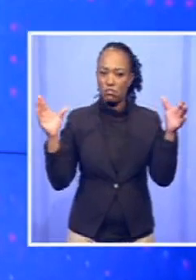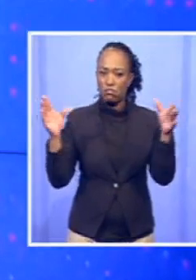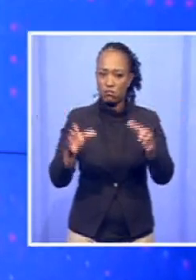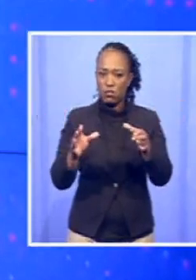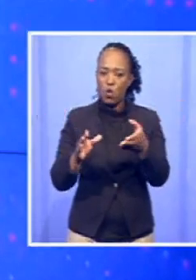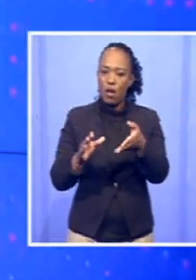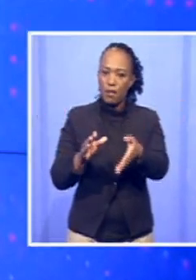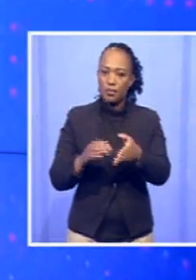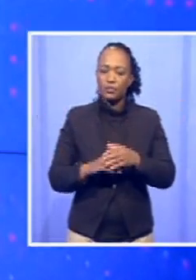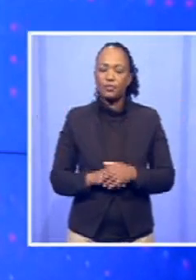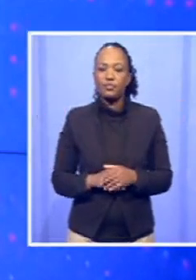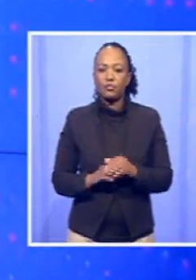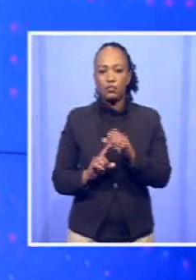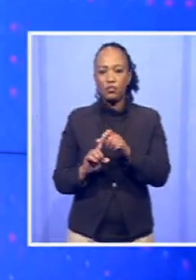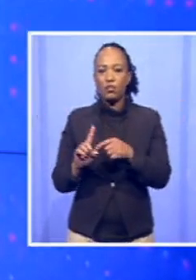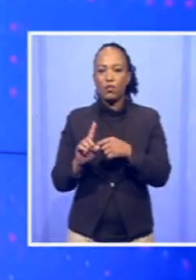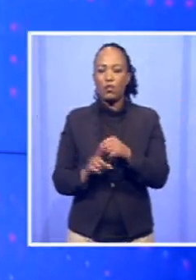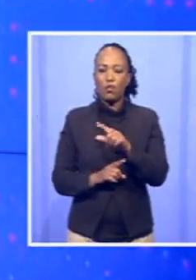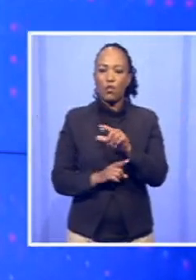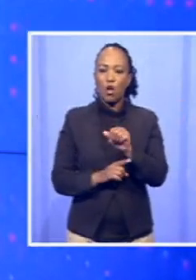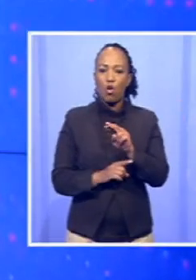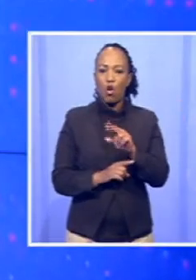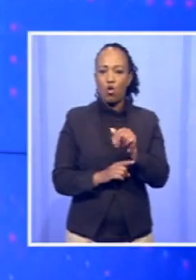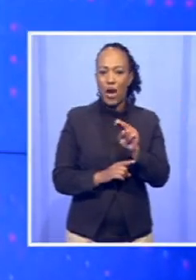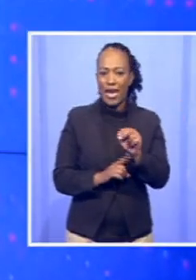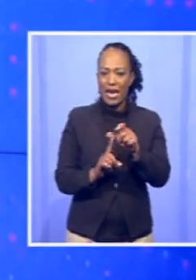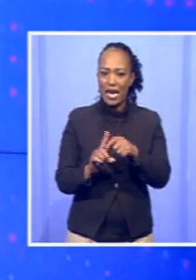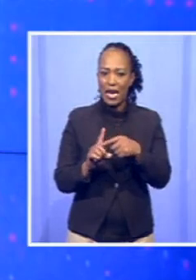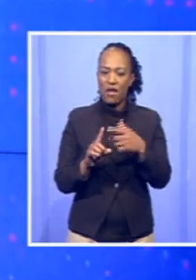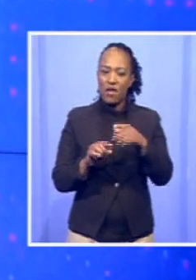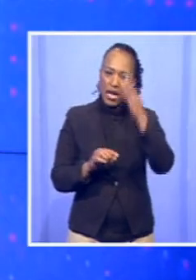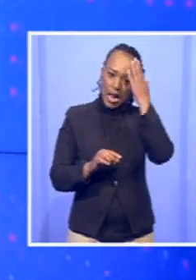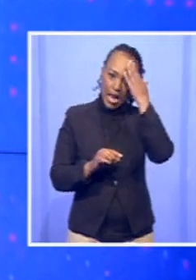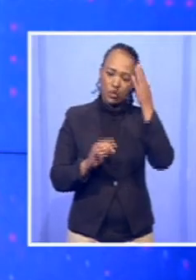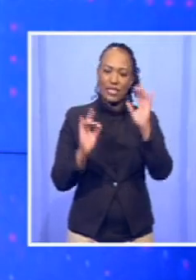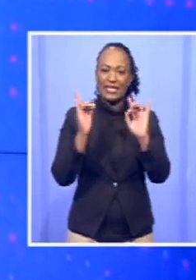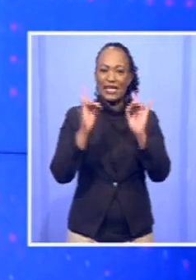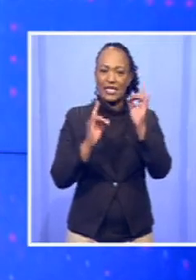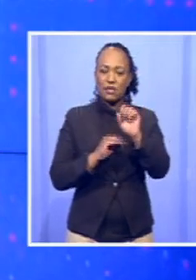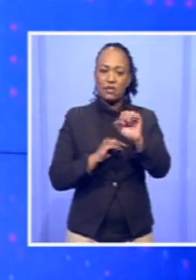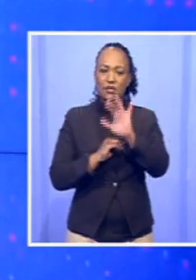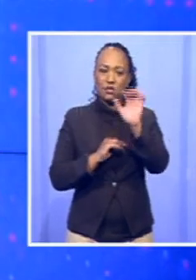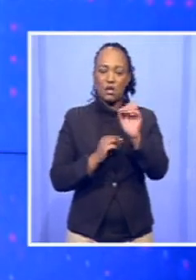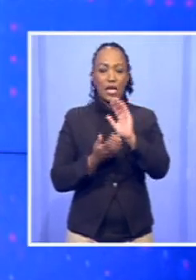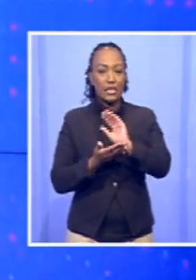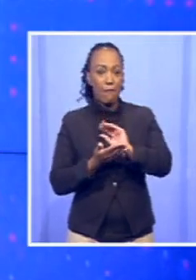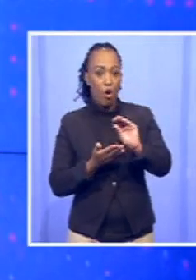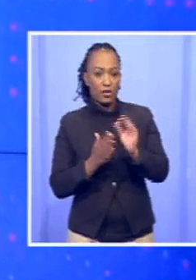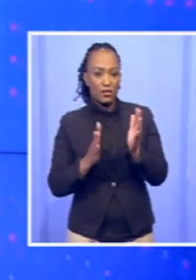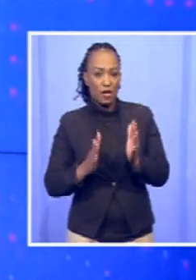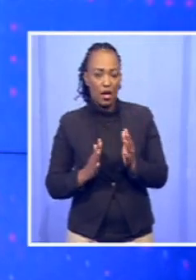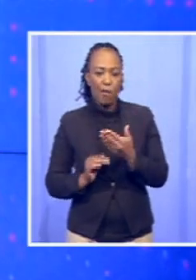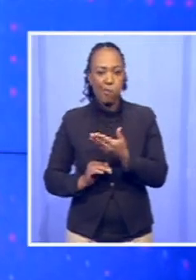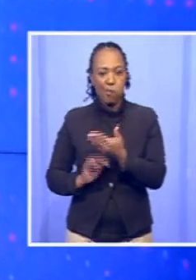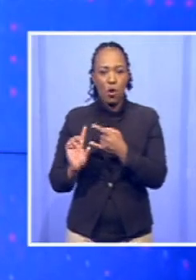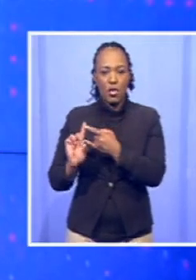attending. Lauren Besten, a campus talent acquisition graduate at CT South Africa, is the headline sponsor of this event and joins us now via Zoom. A very